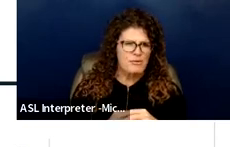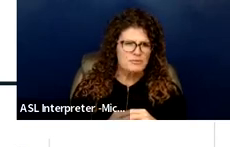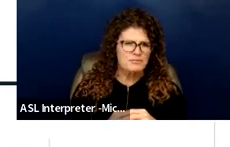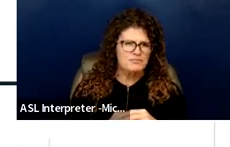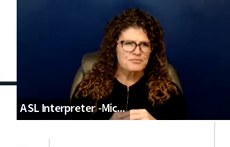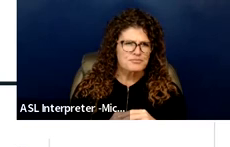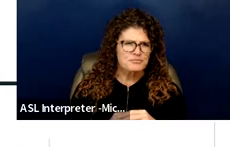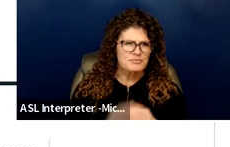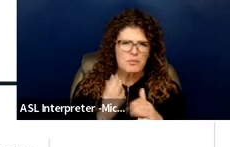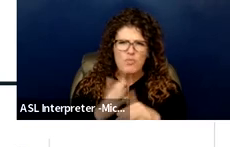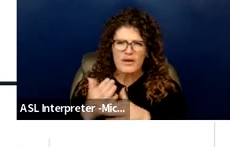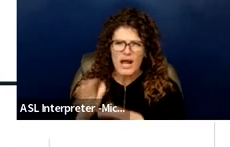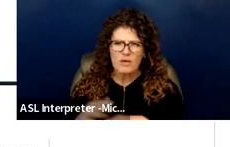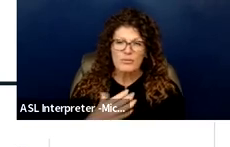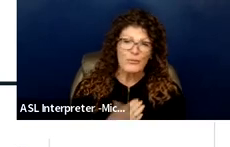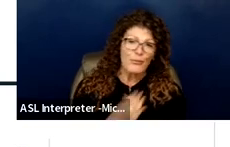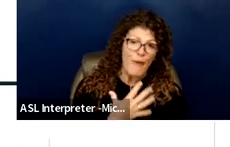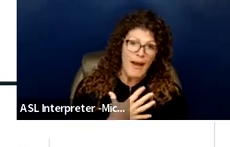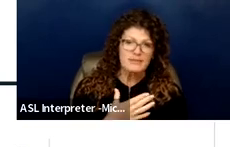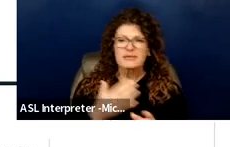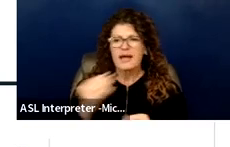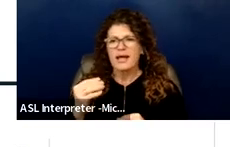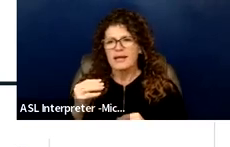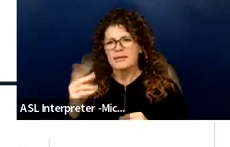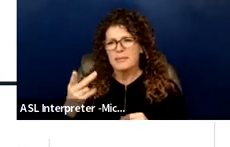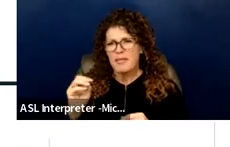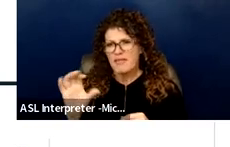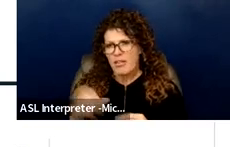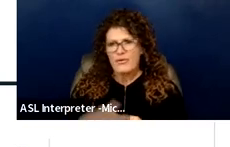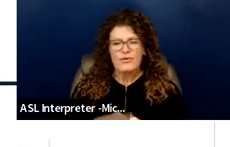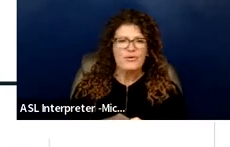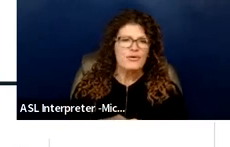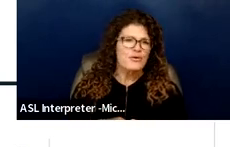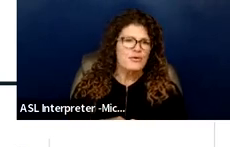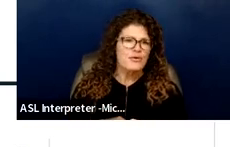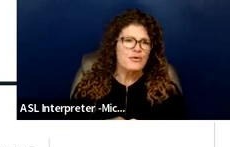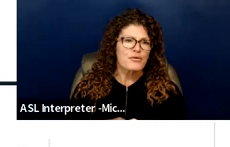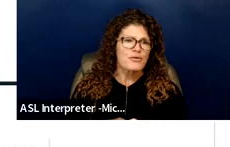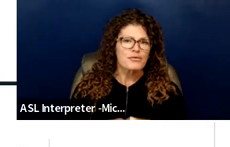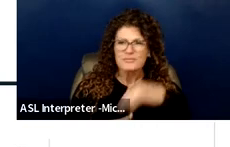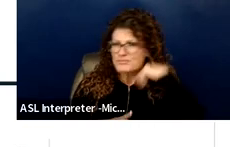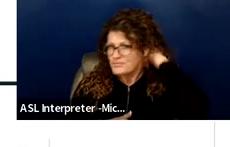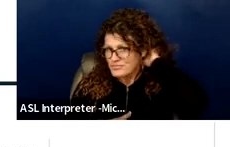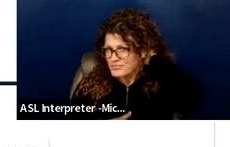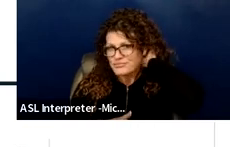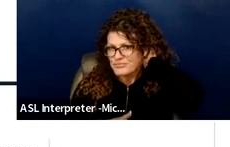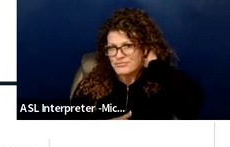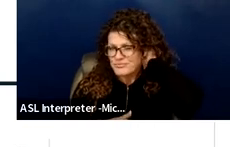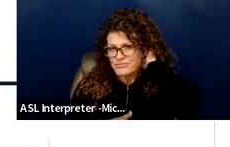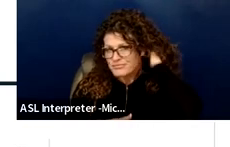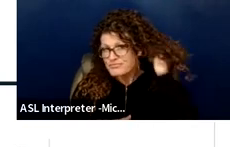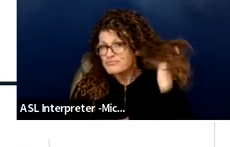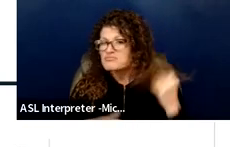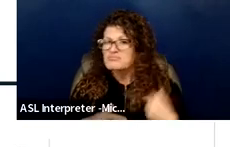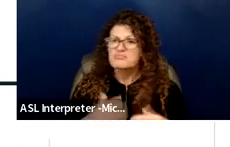broke out between white respondents and people of color. You can see, again, there's a lot of parity between the responses. You